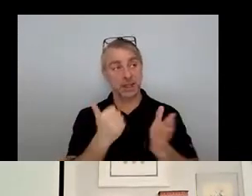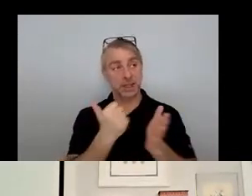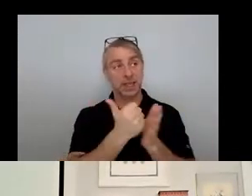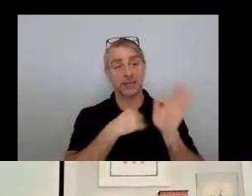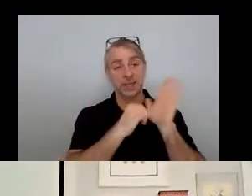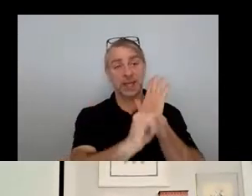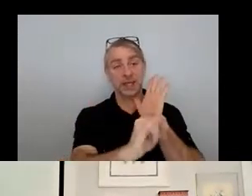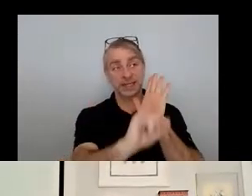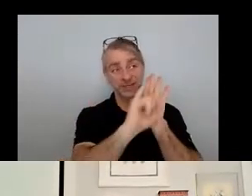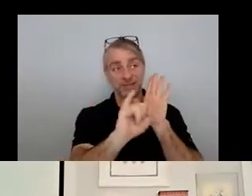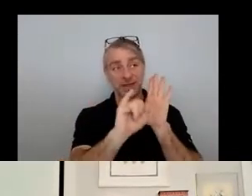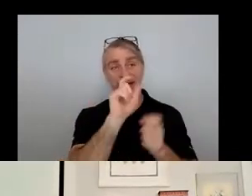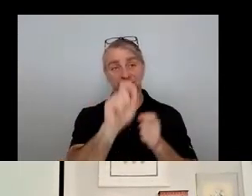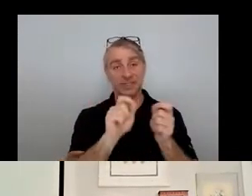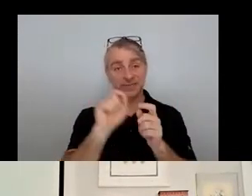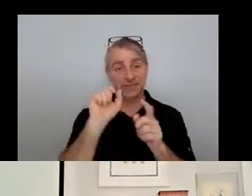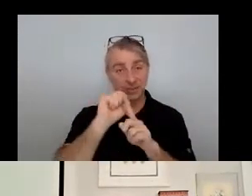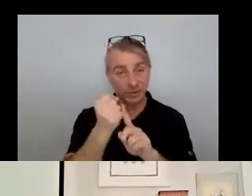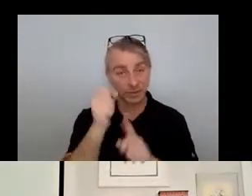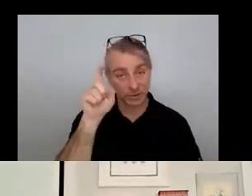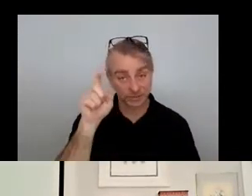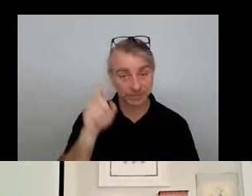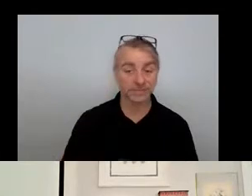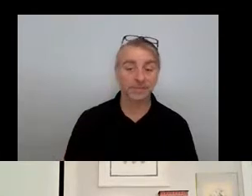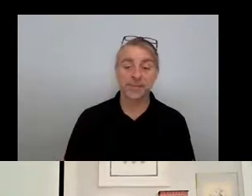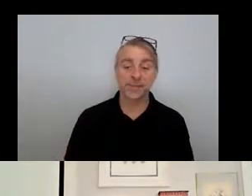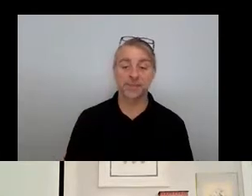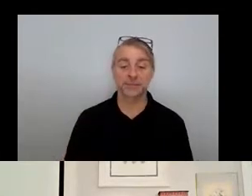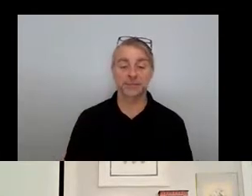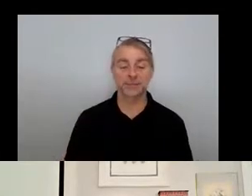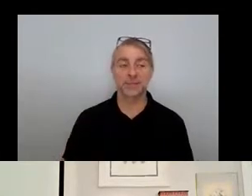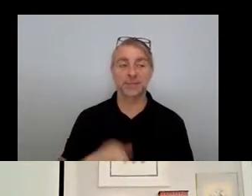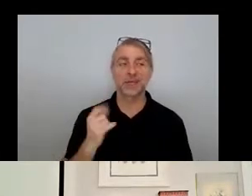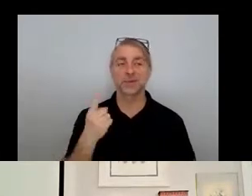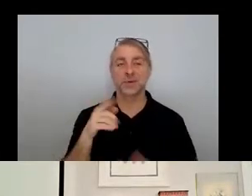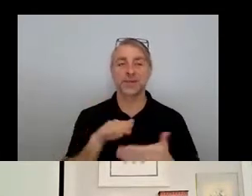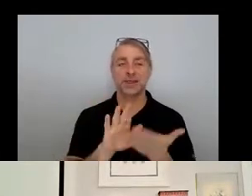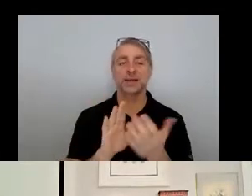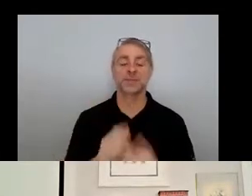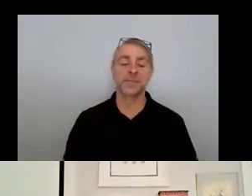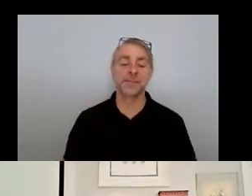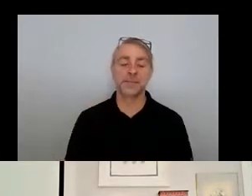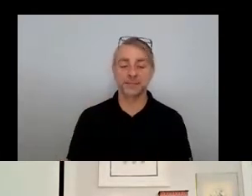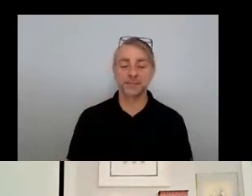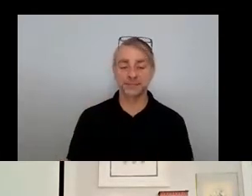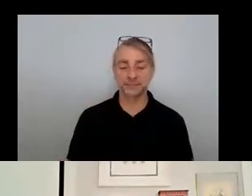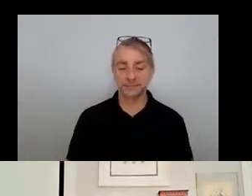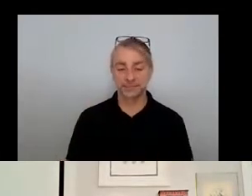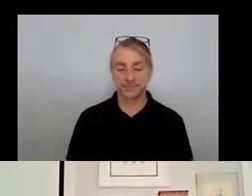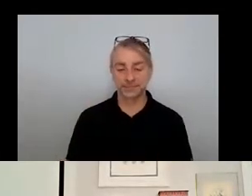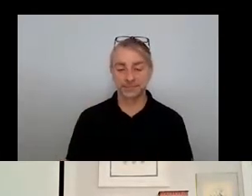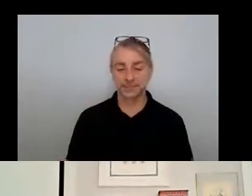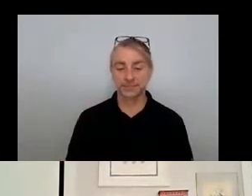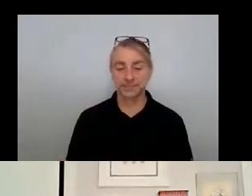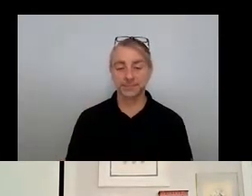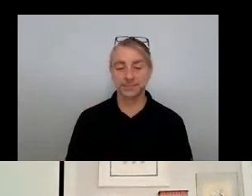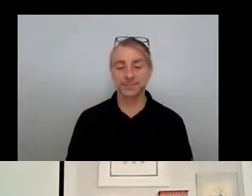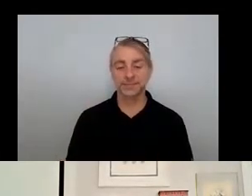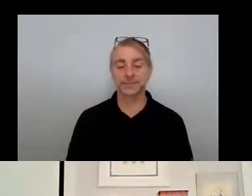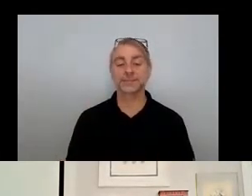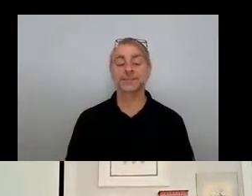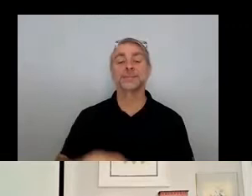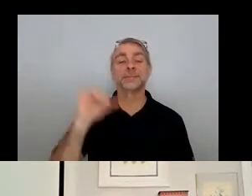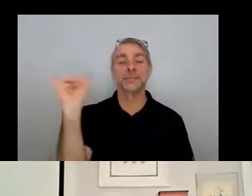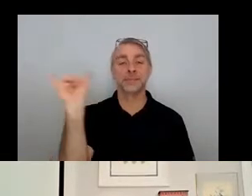a condition? Is another set of methods we might use in a systematic review and meta-analysis. And also